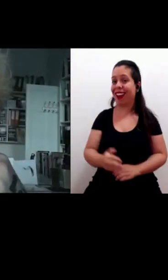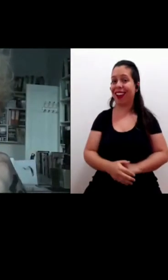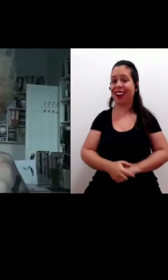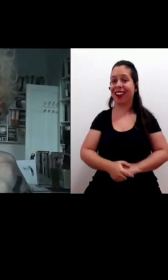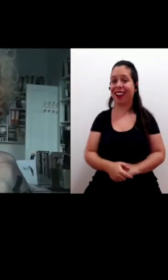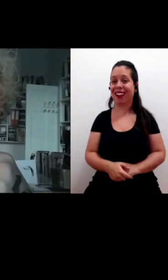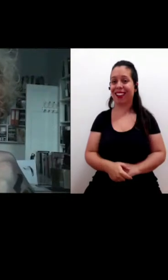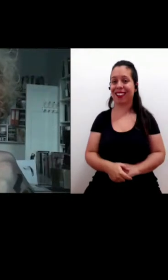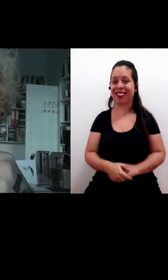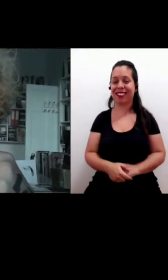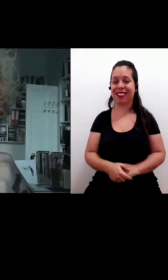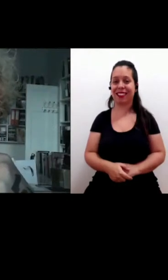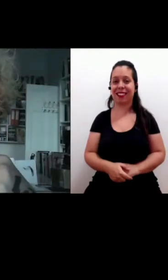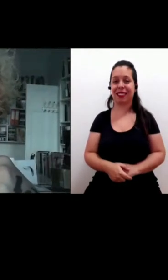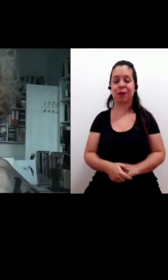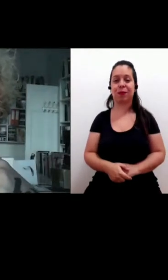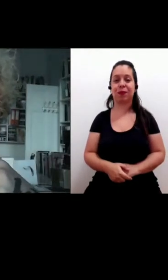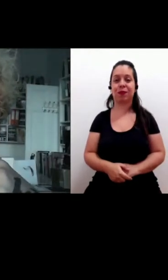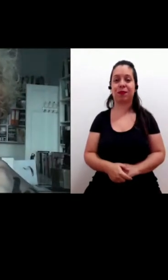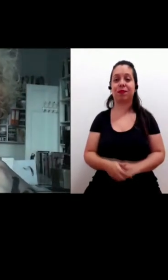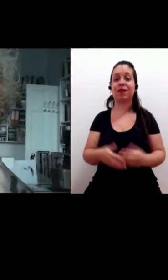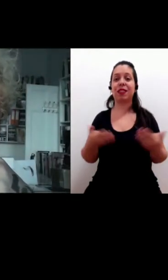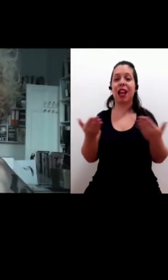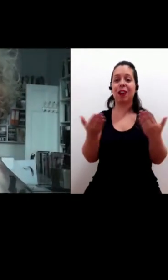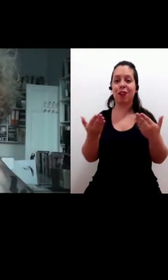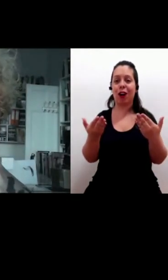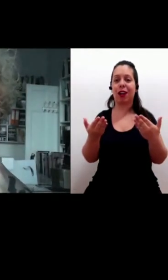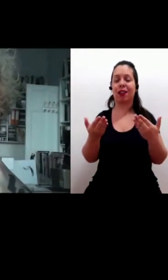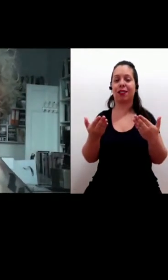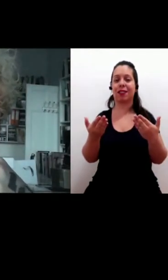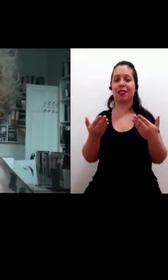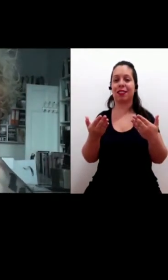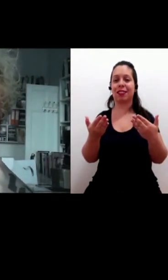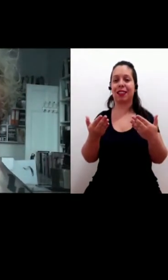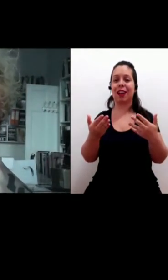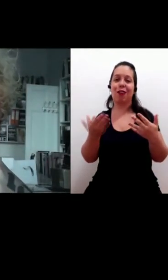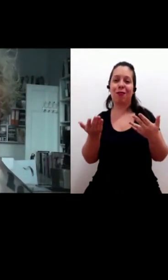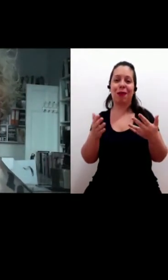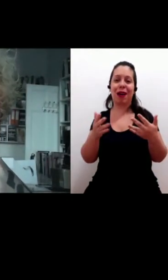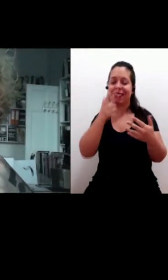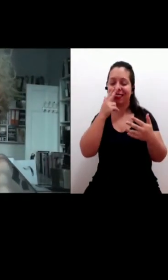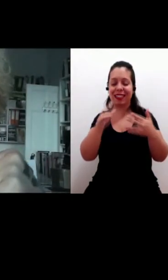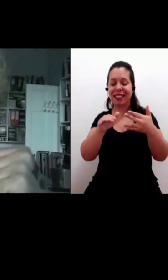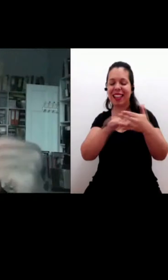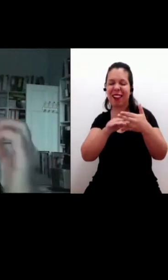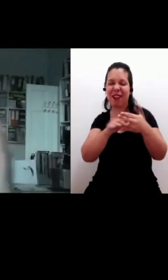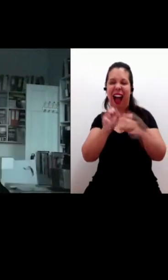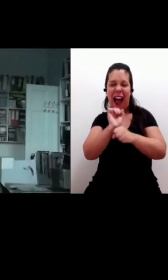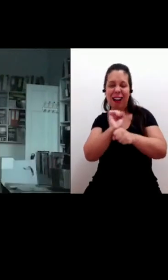it's time for an interval or for an entract. Exactly. We are going to show